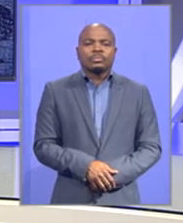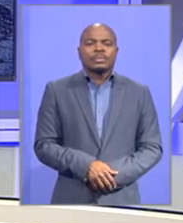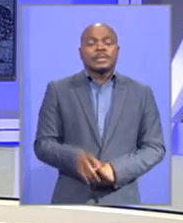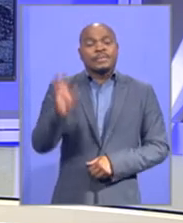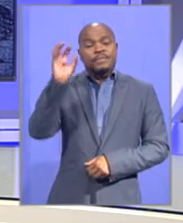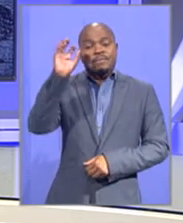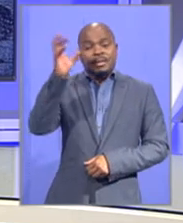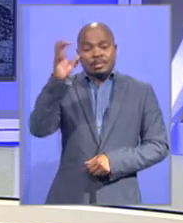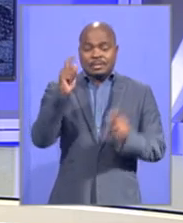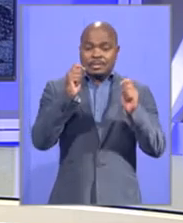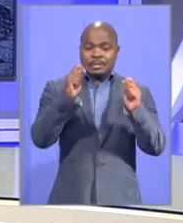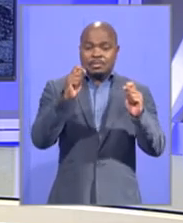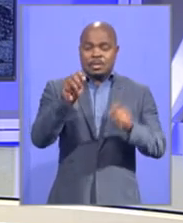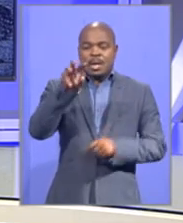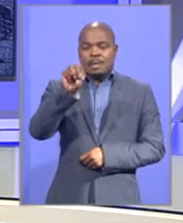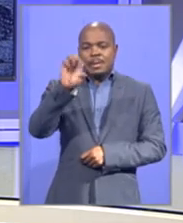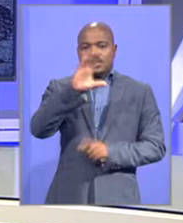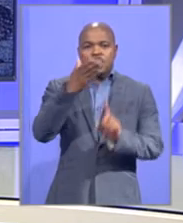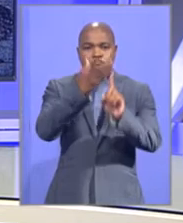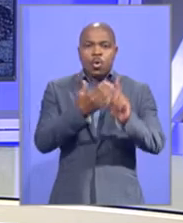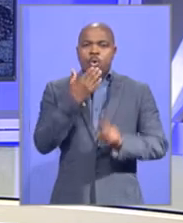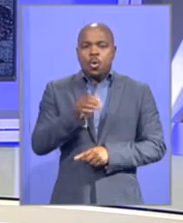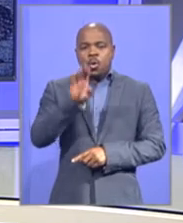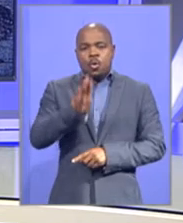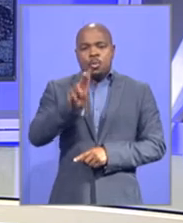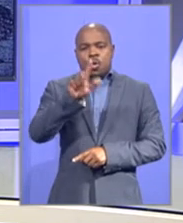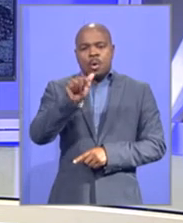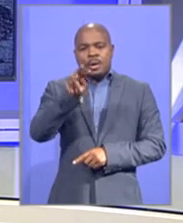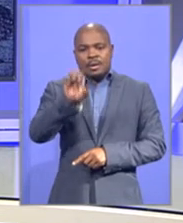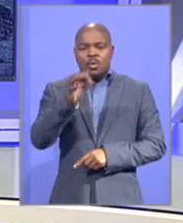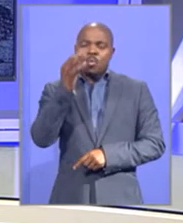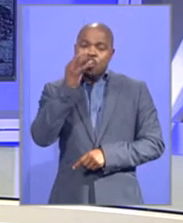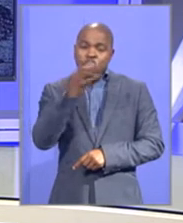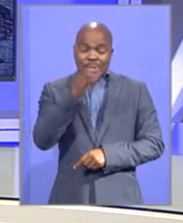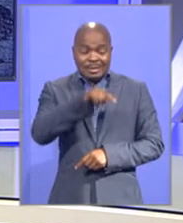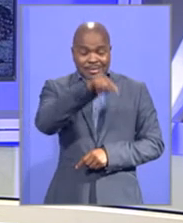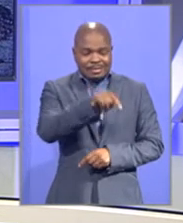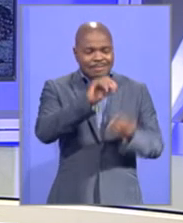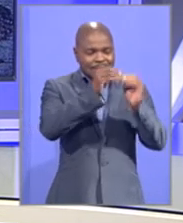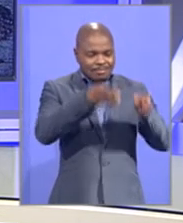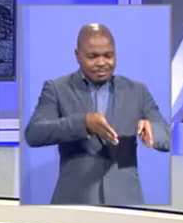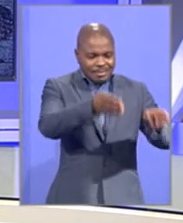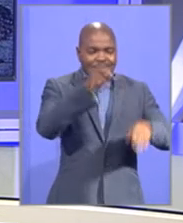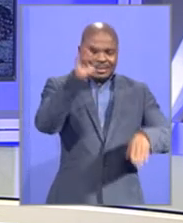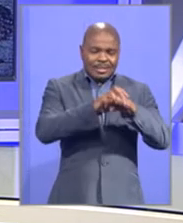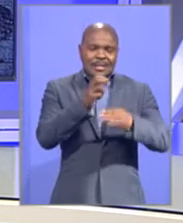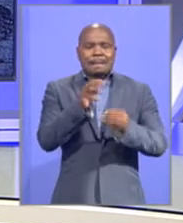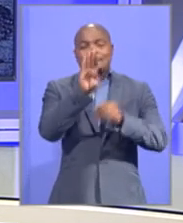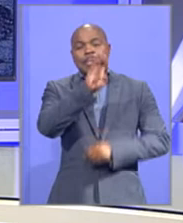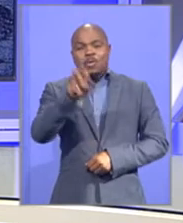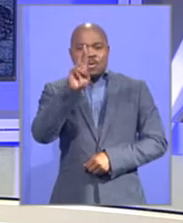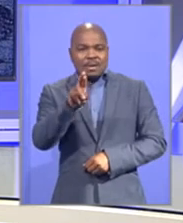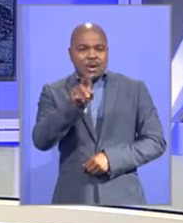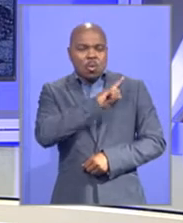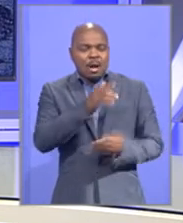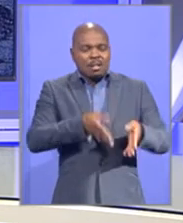Mokhuduthamaga wa lefapha la dipalangwa kwa Free State William Bulwane a re go tlhokega diranta di le dibilione tebang le go baakanya ditsela tseo di senyegileng